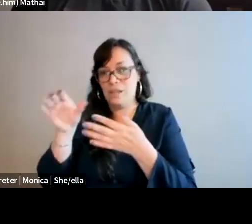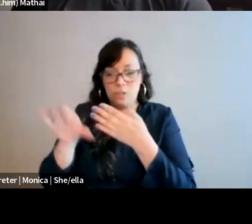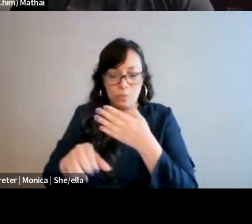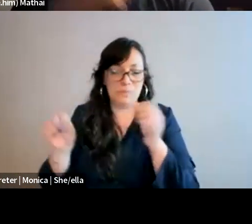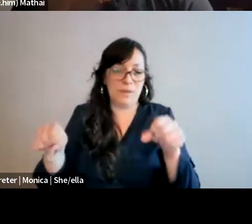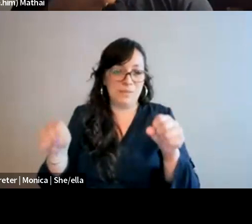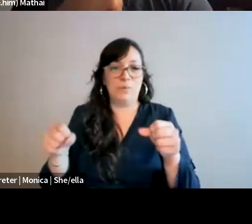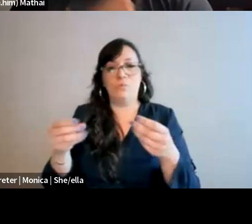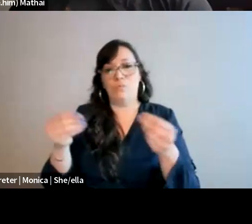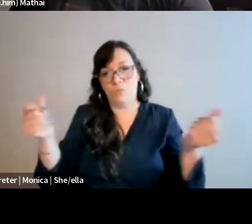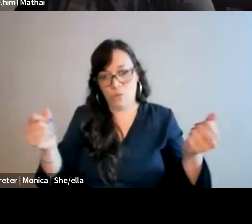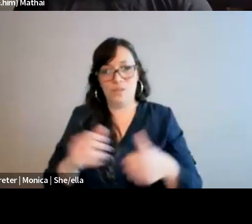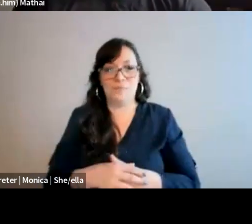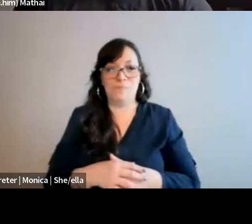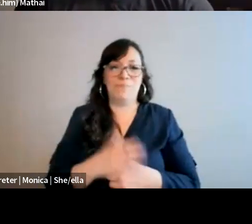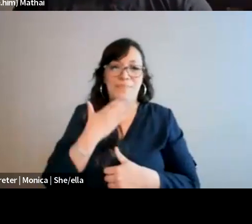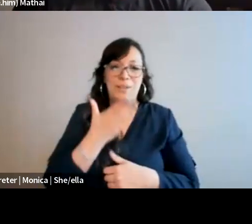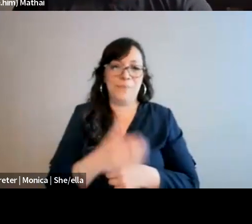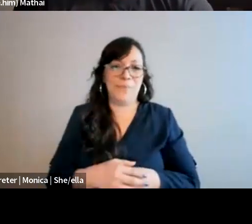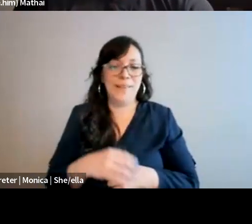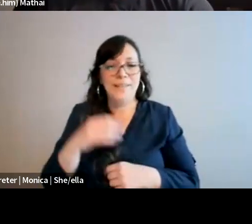uplift in the time we have.